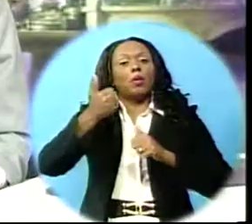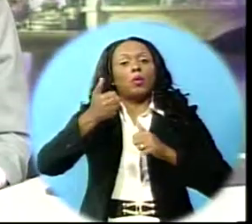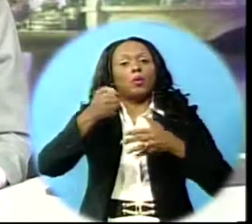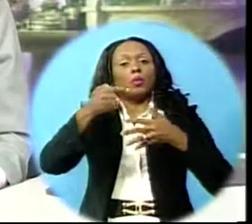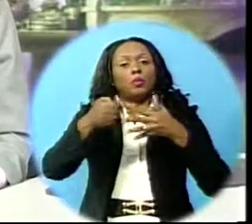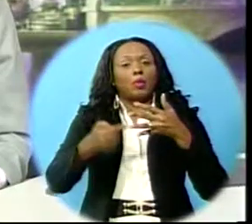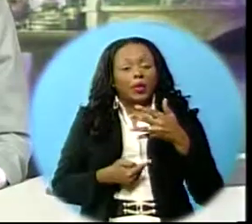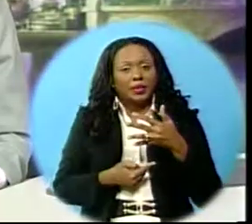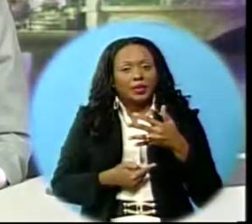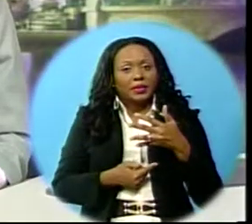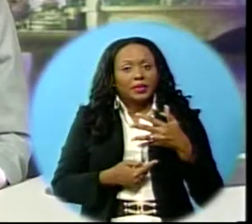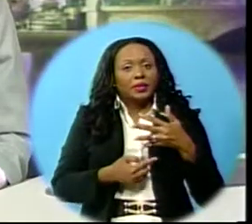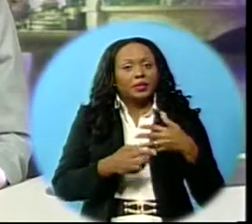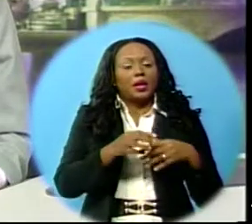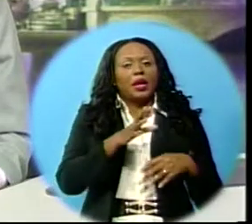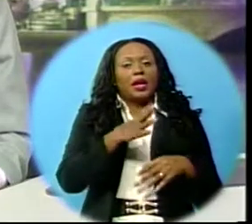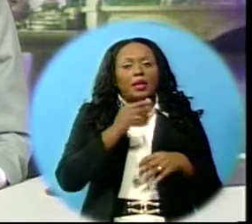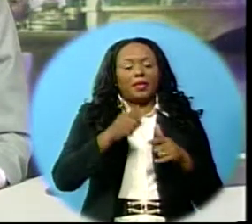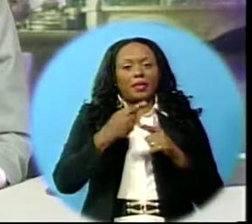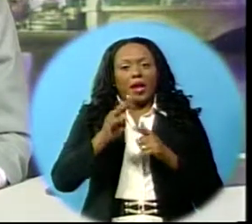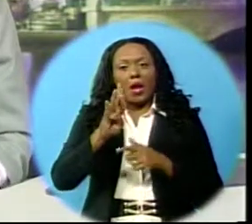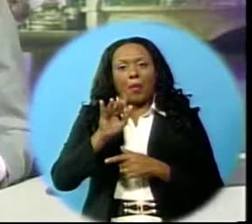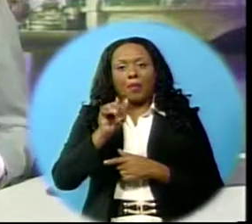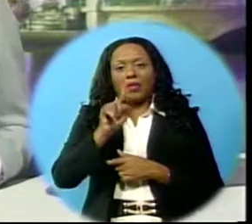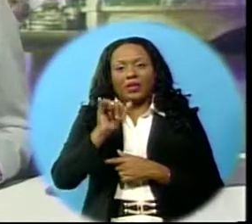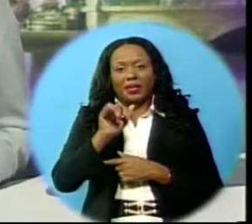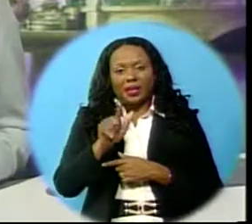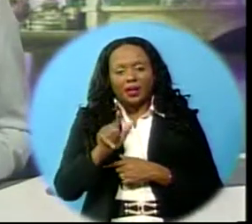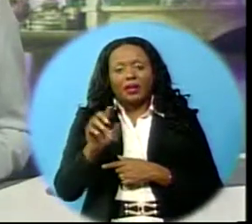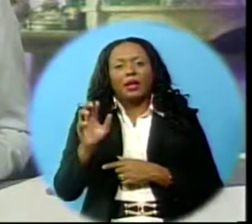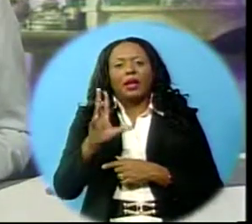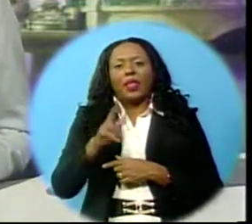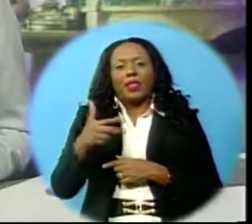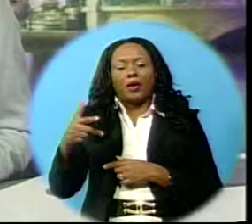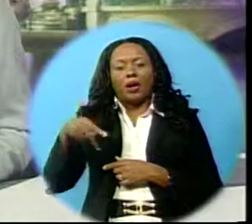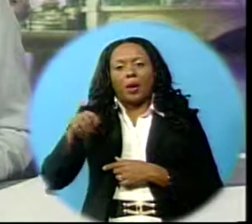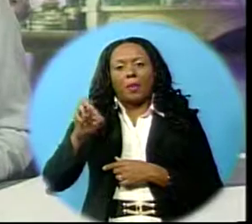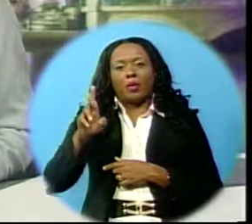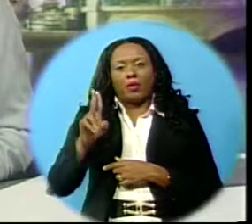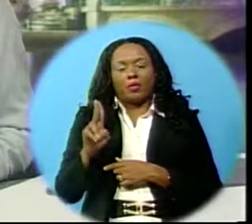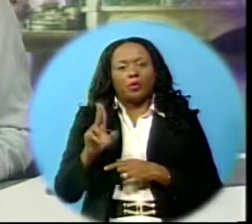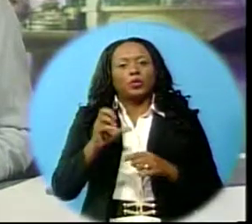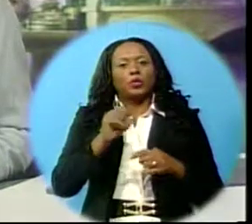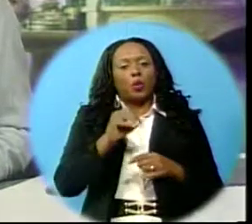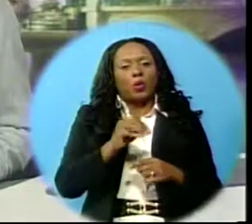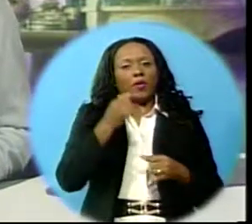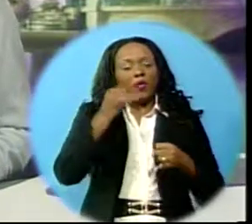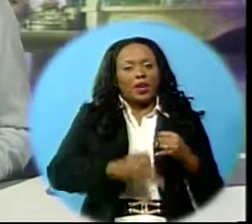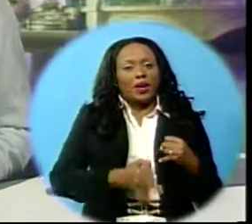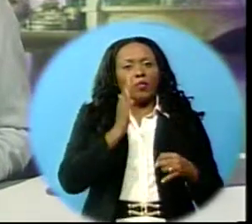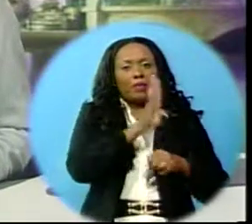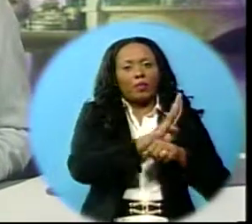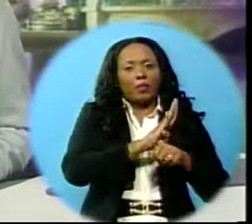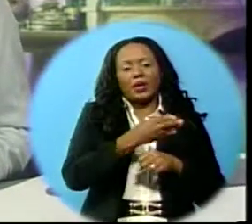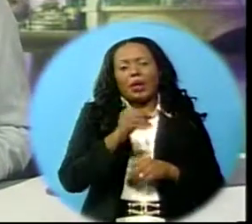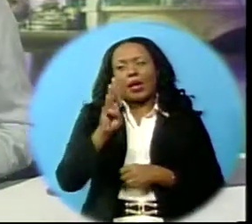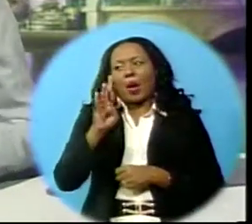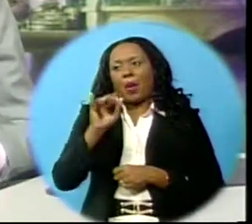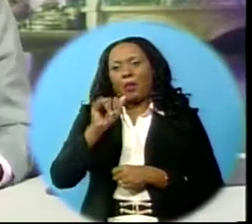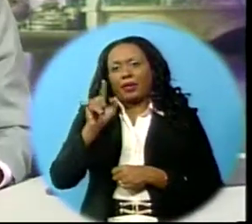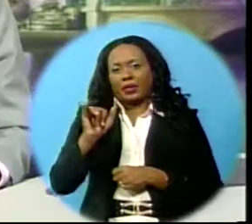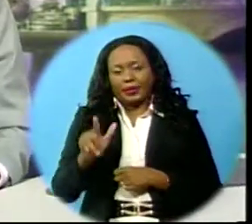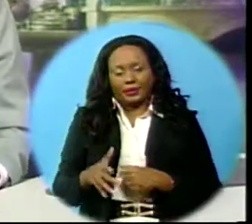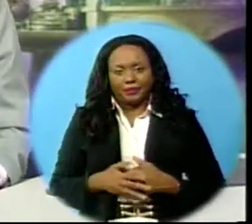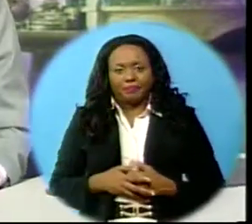15 top the standings, followed by Brazil with 13 and Peru with 10. Well, there is a new leader in the